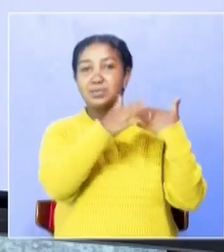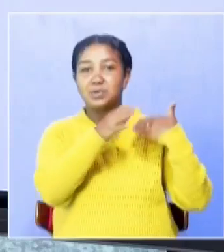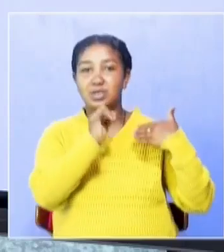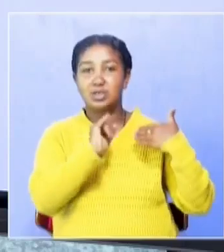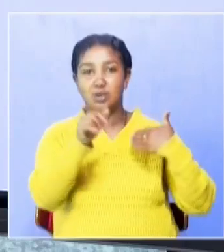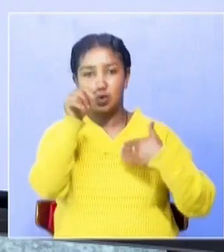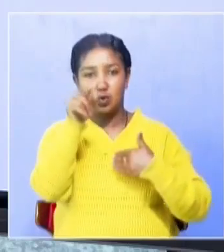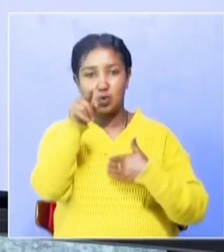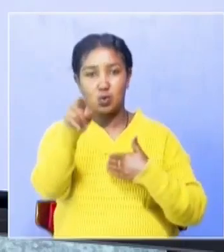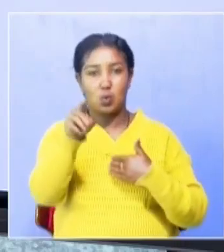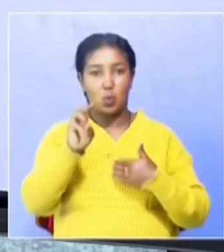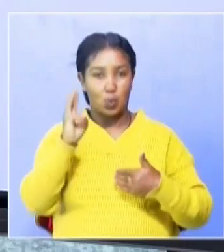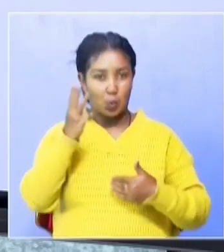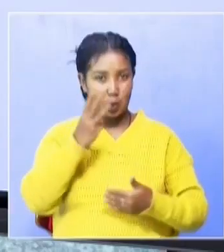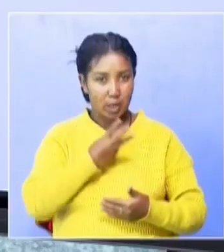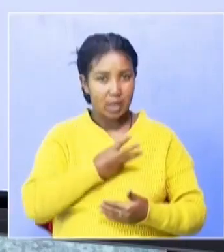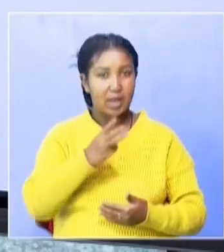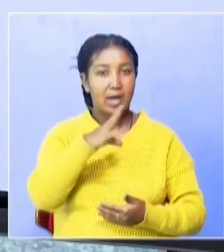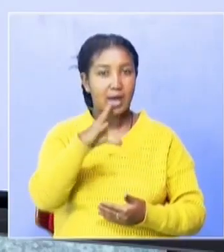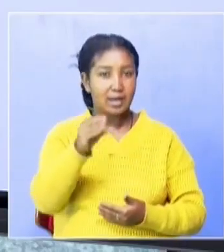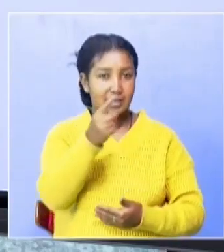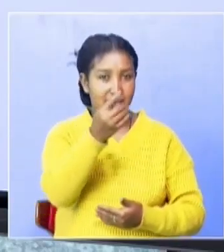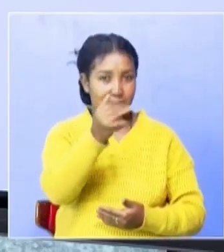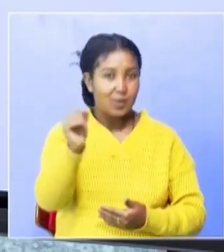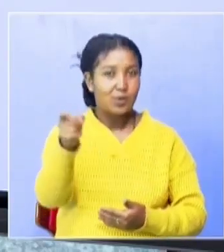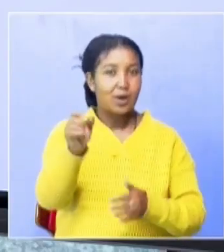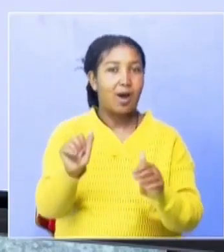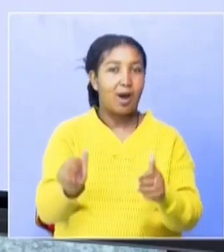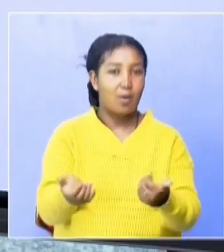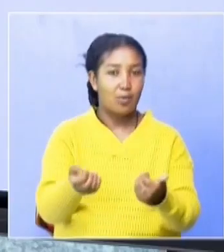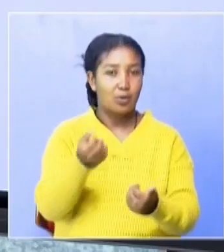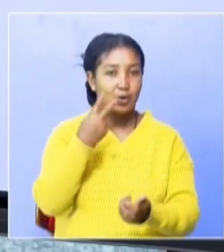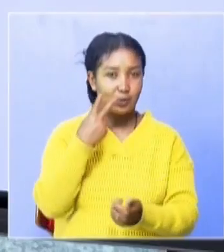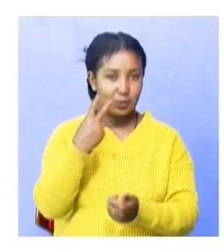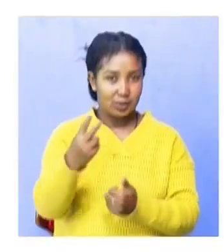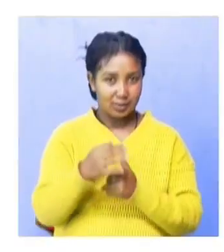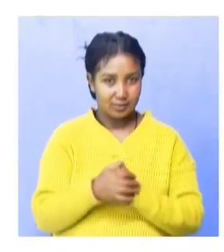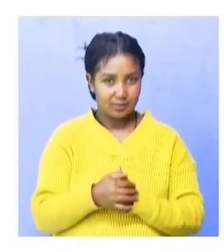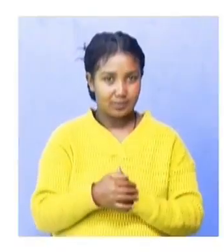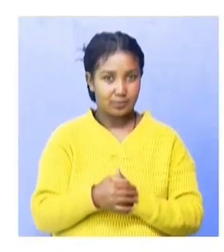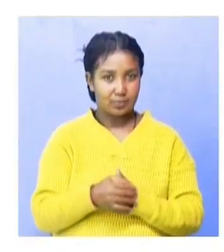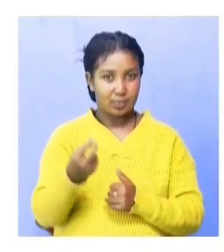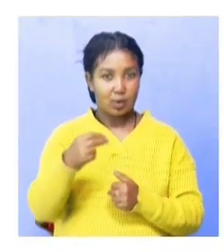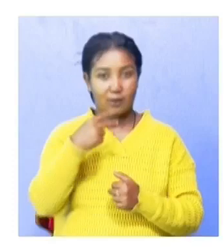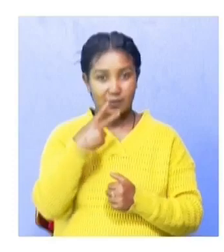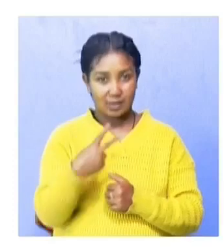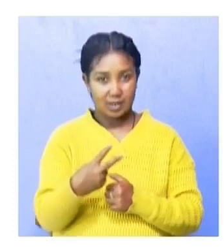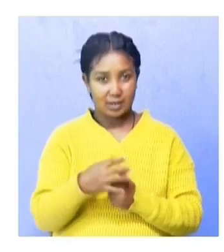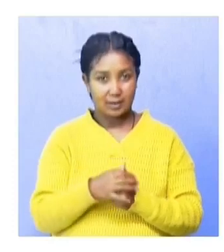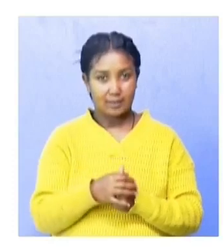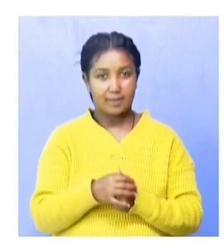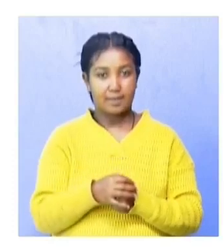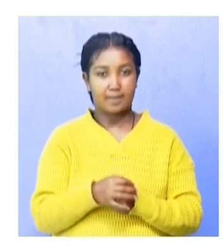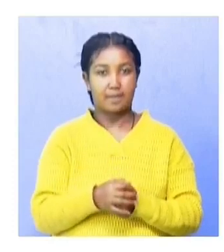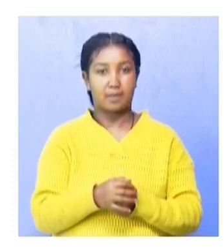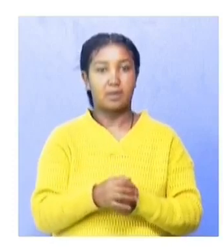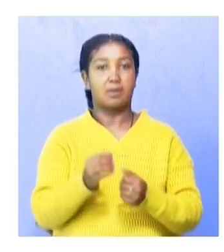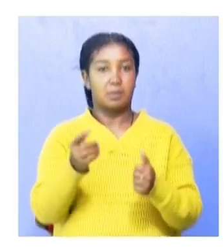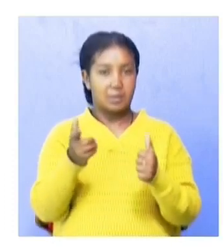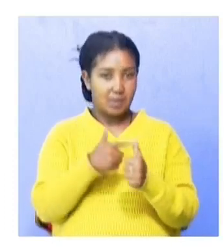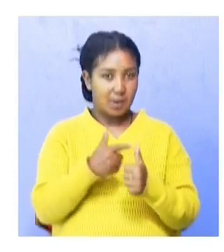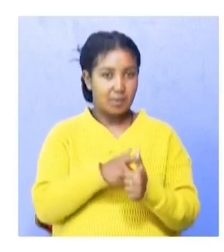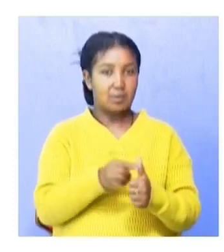is you, we, and they? Look, we have to say here,